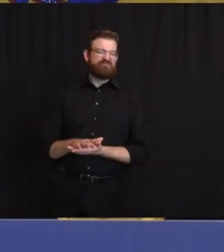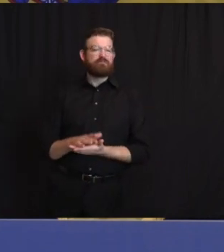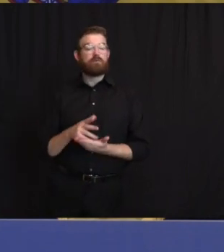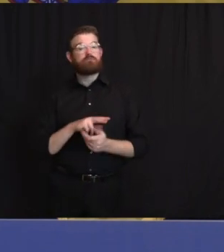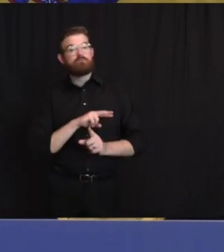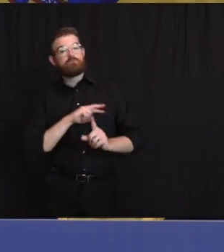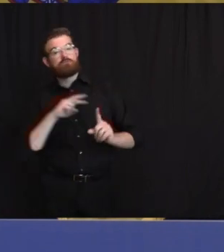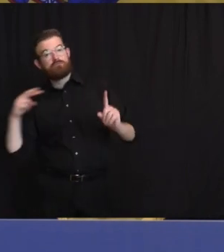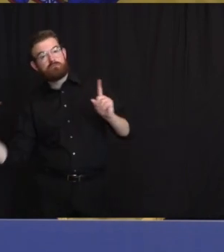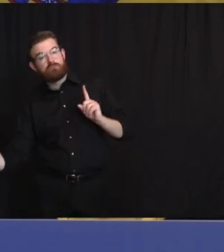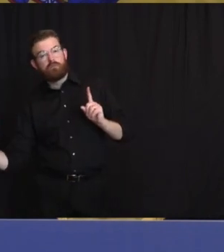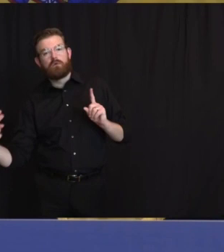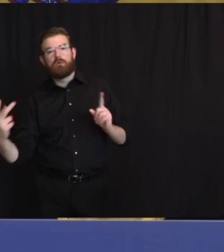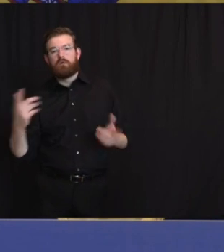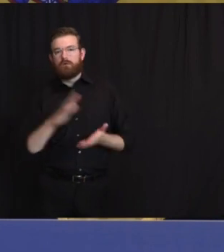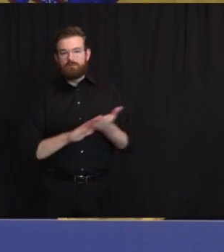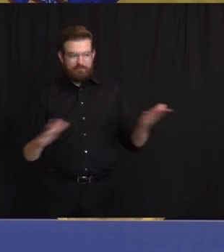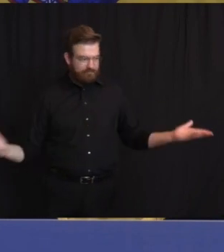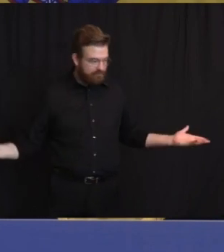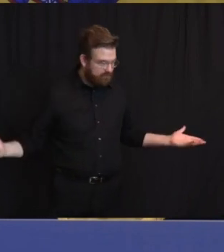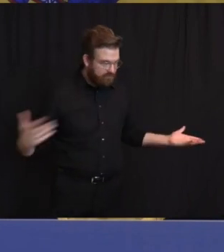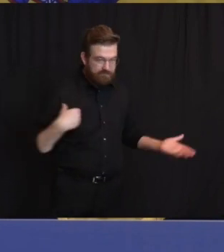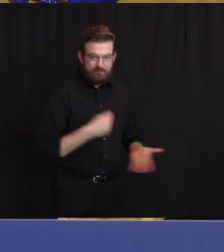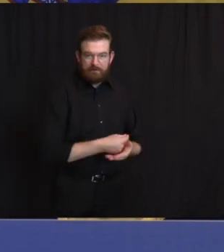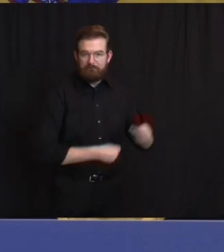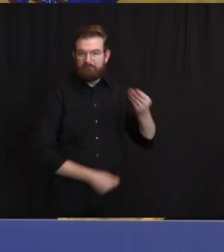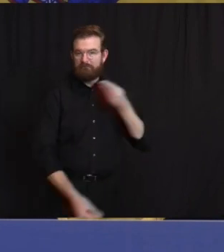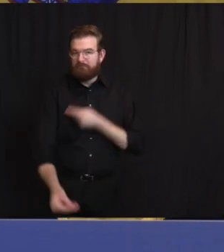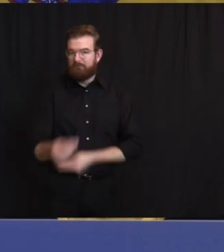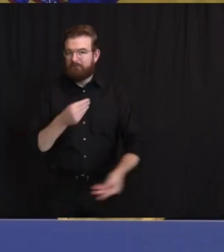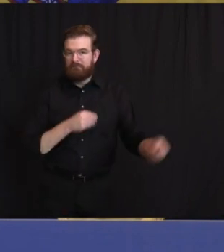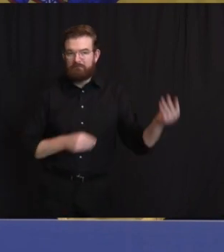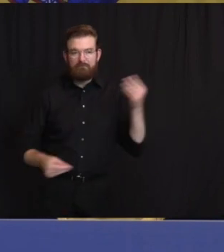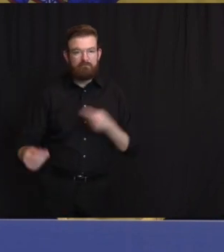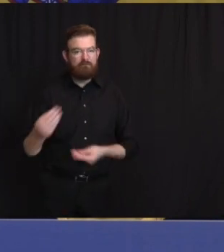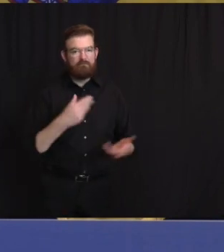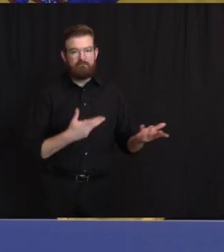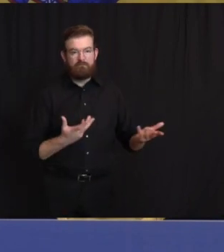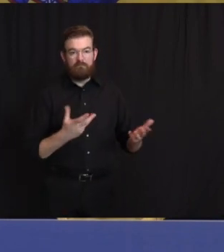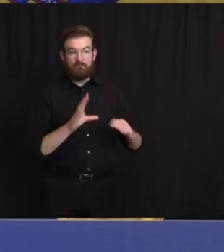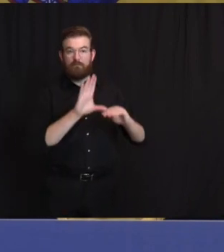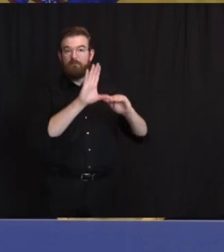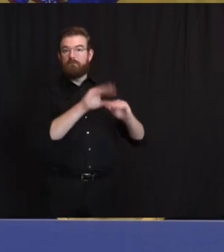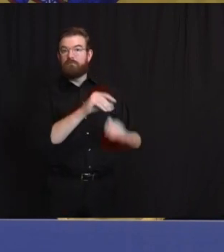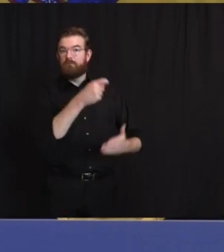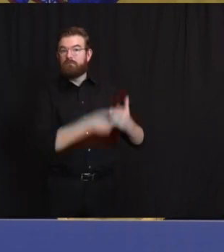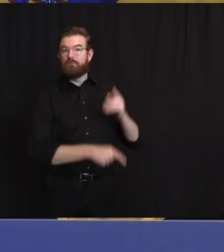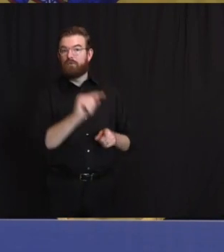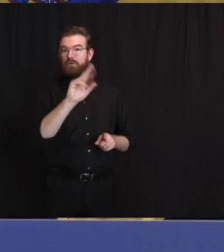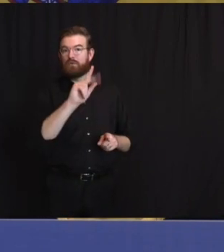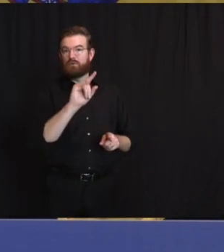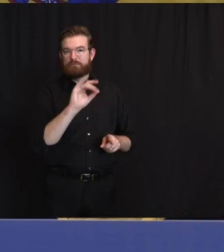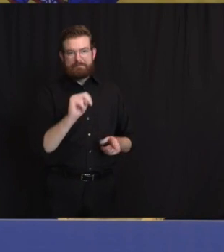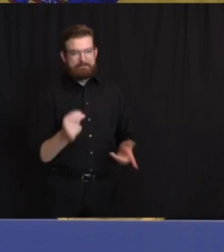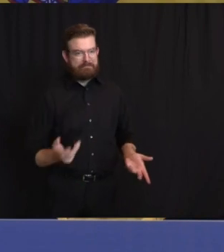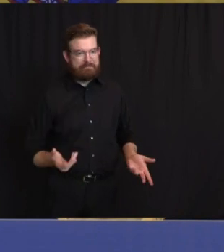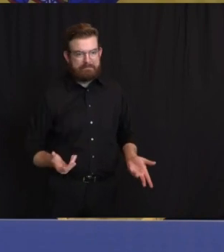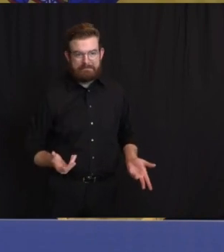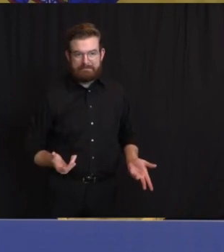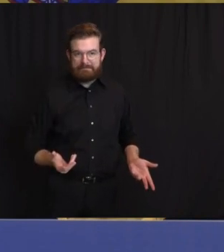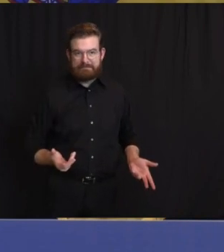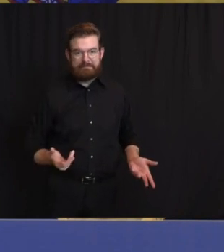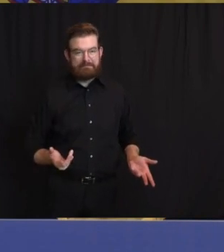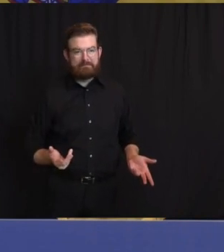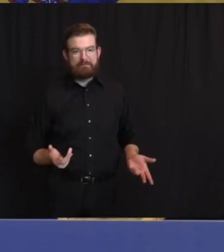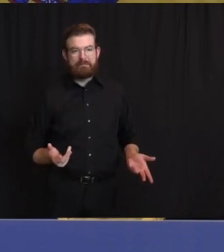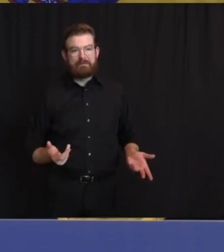on institutions like that, but also you still have a lot of stuff you have to do, and